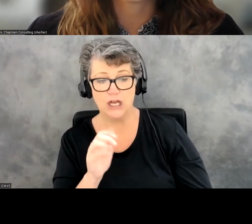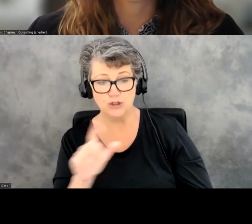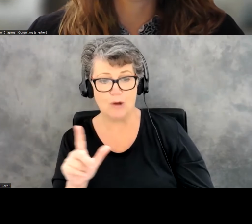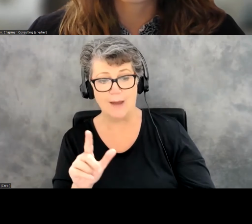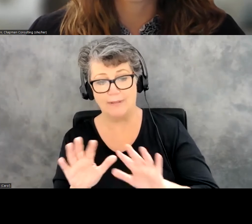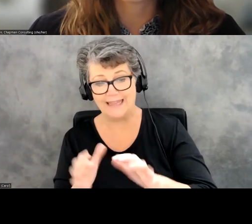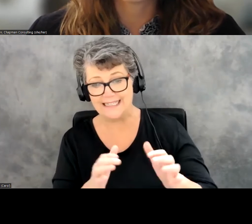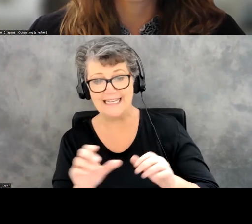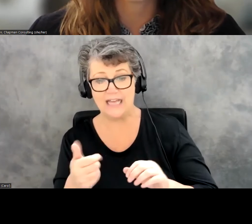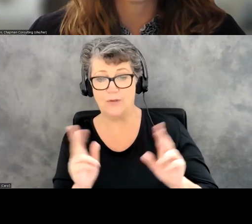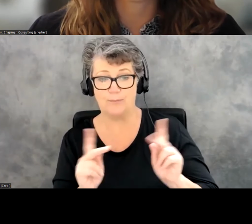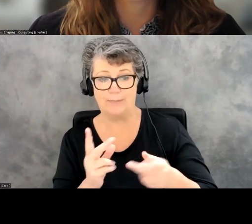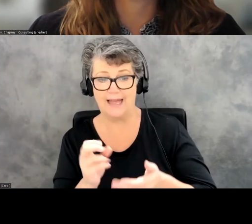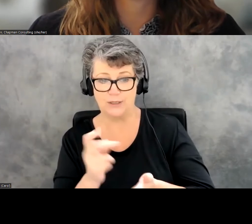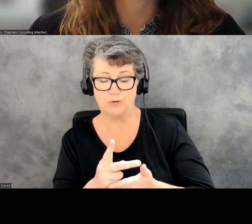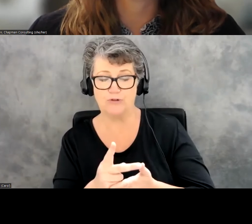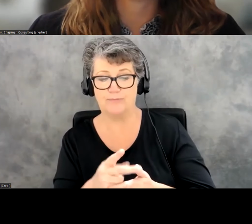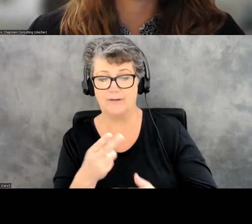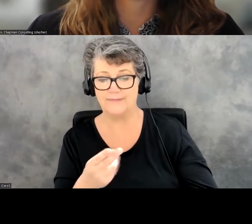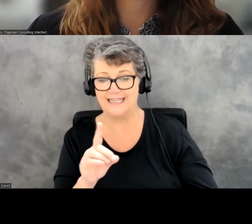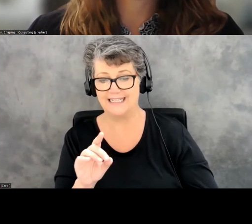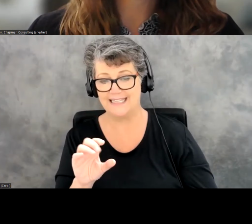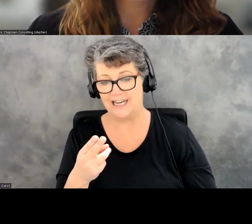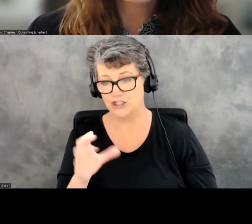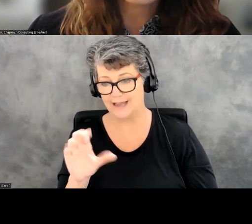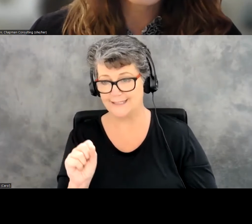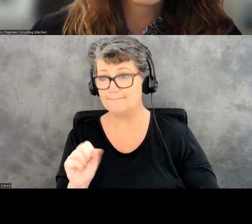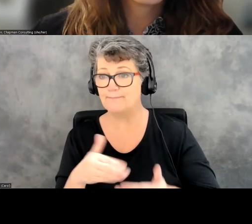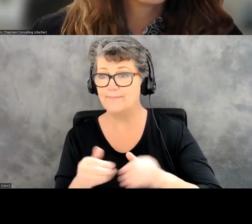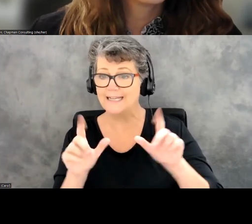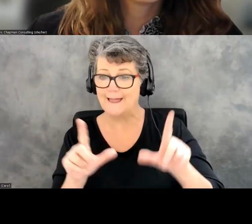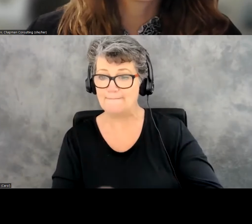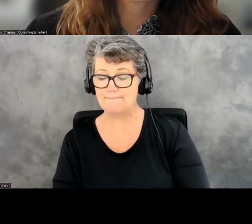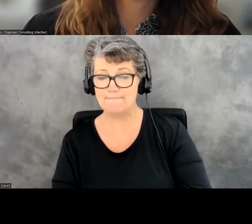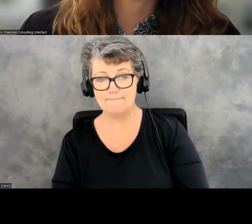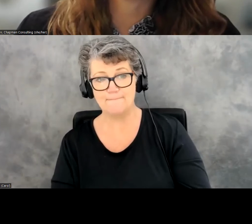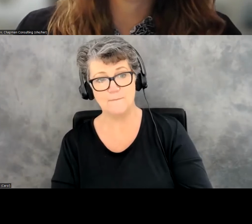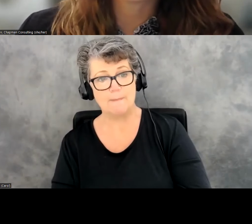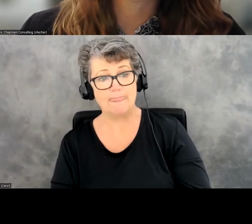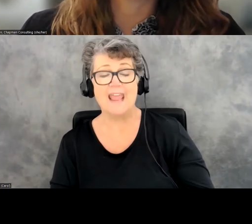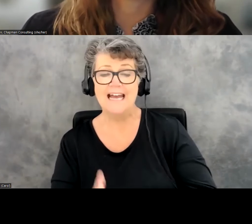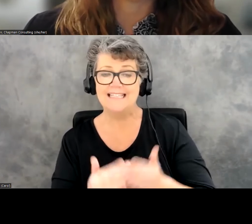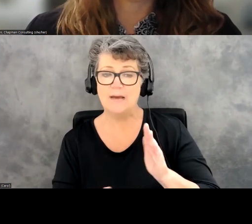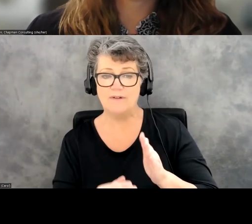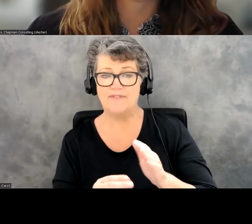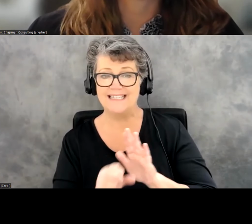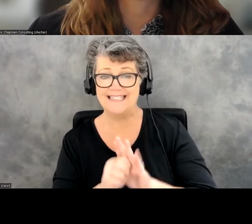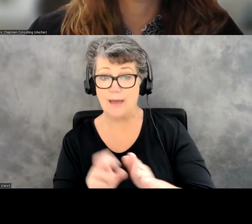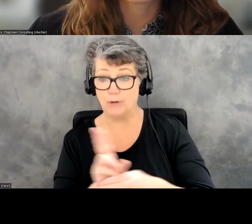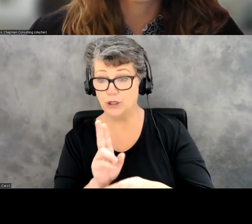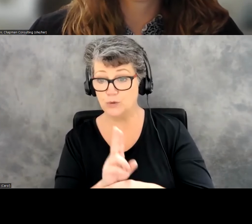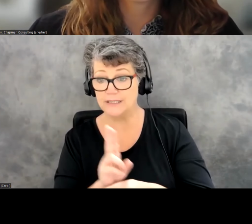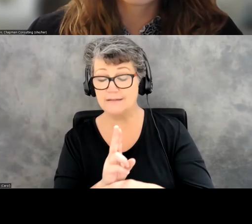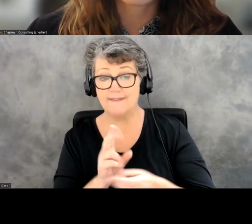entities, and others as approved by DHCS. Next slide, please. So some of the sample uses of funding that